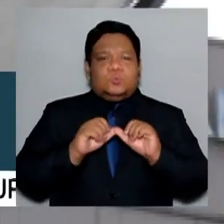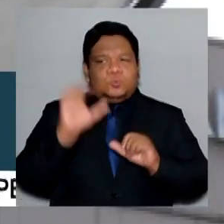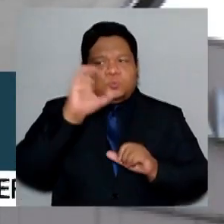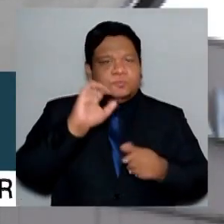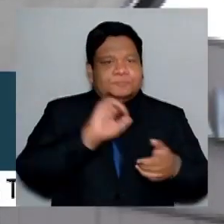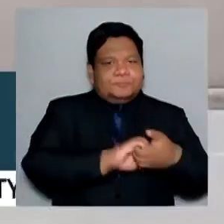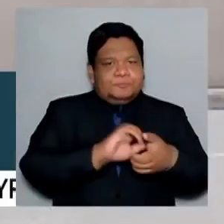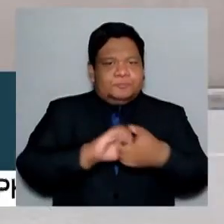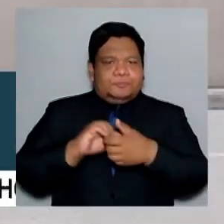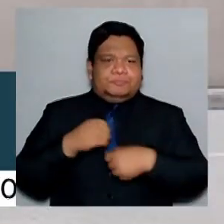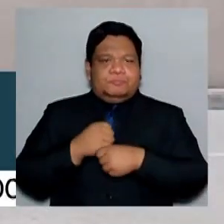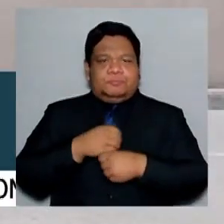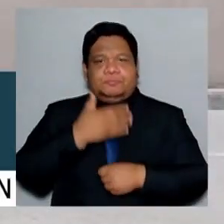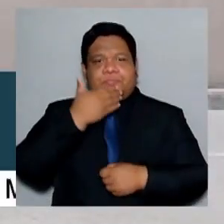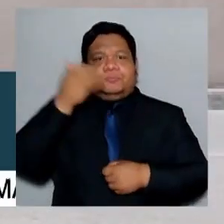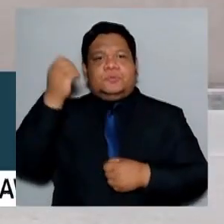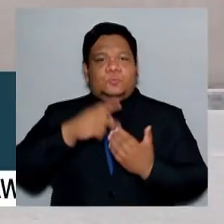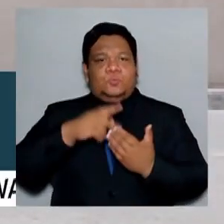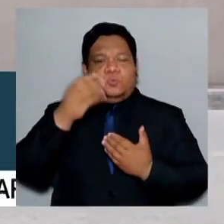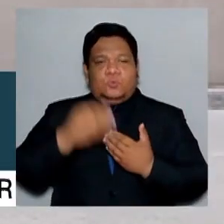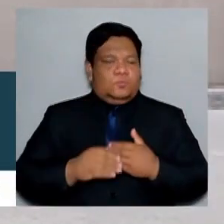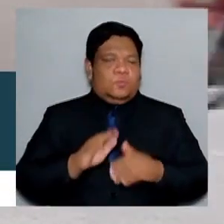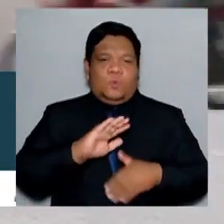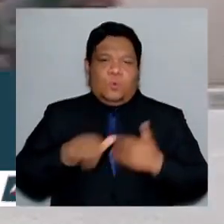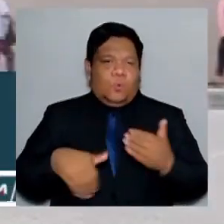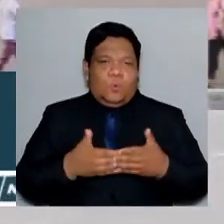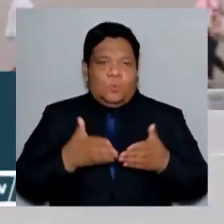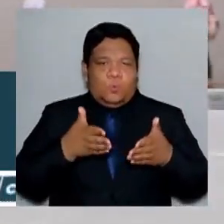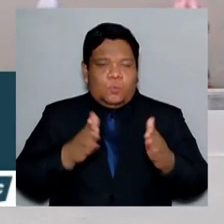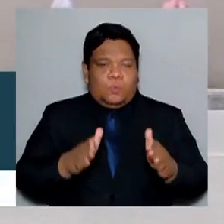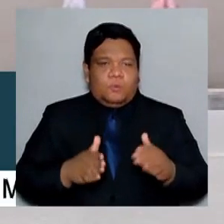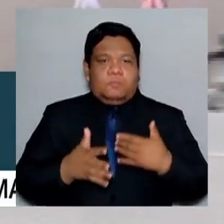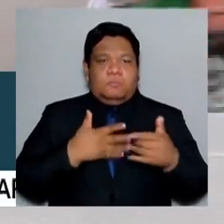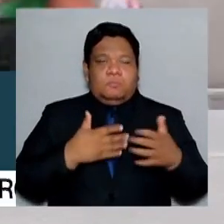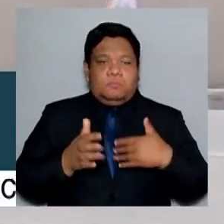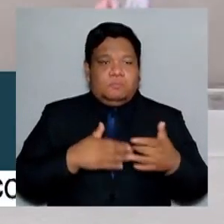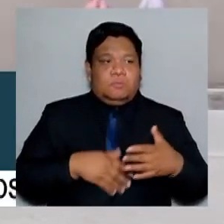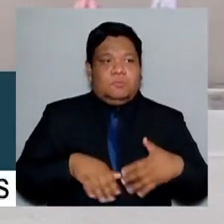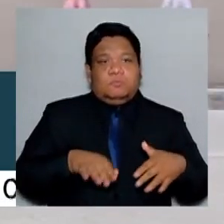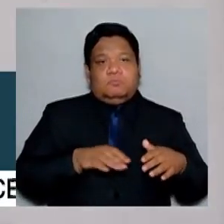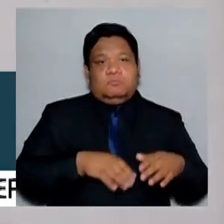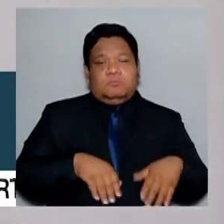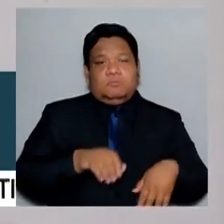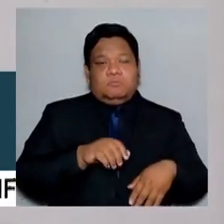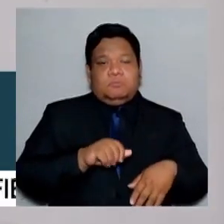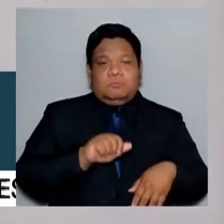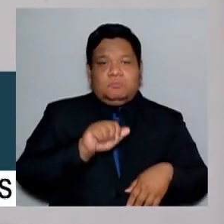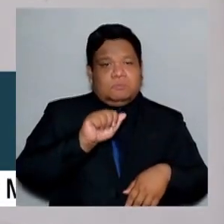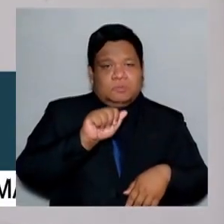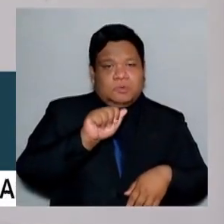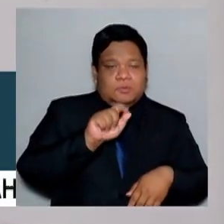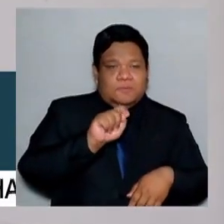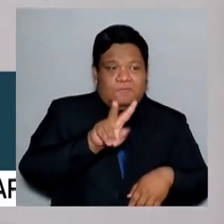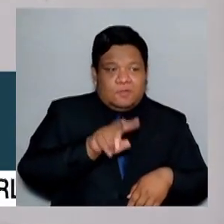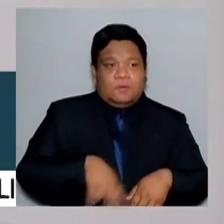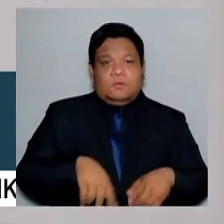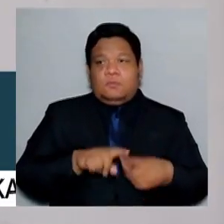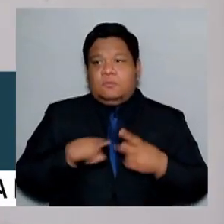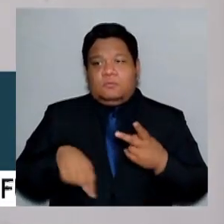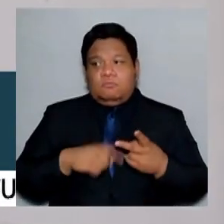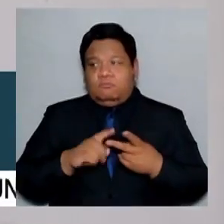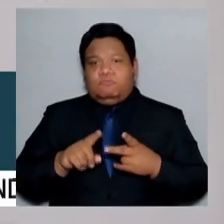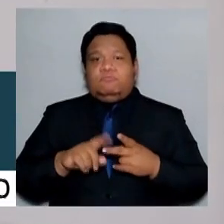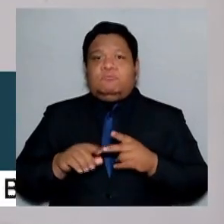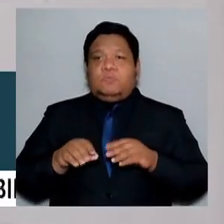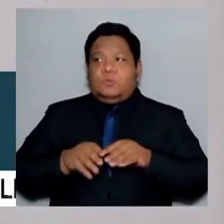programs in all platforms globally, whether on free TV, ATV, or online streaming. He asserted that